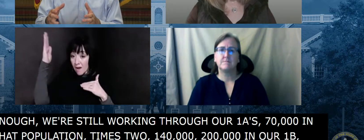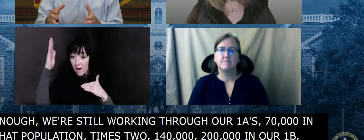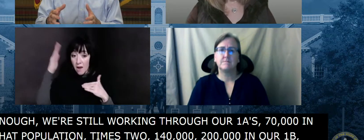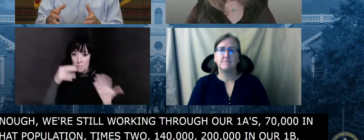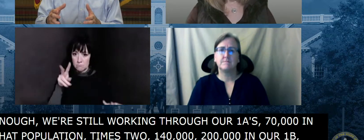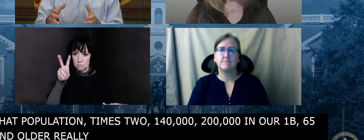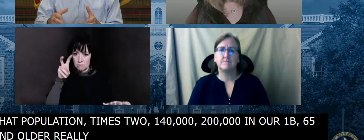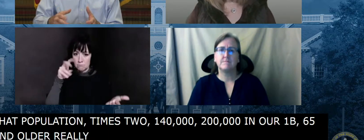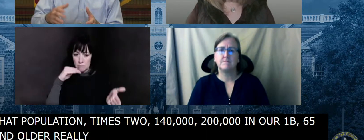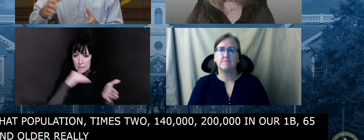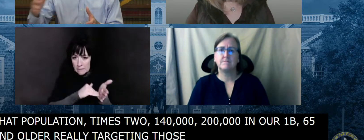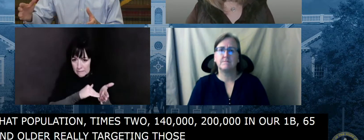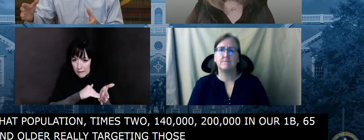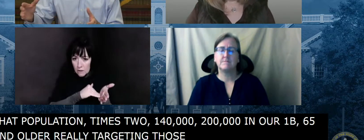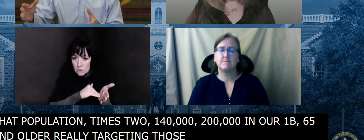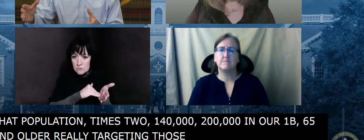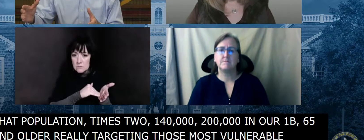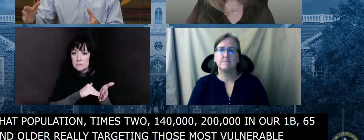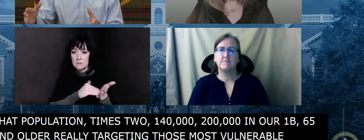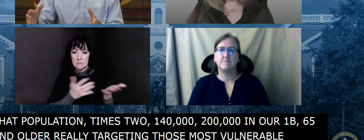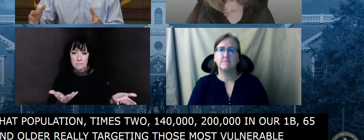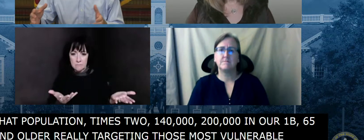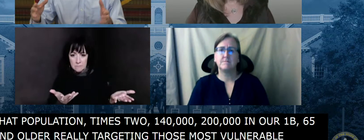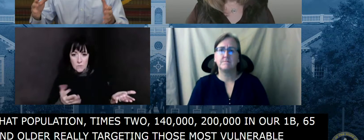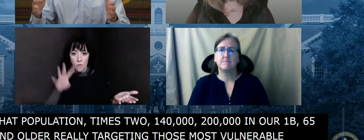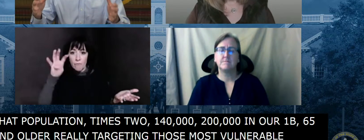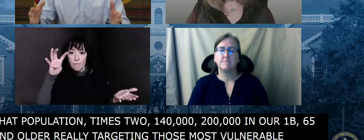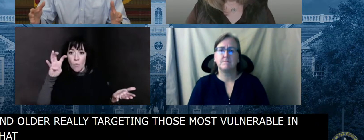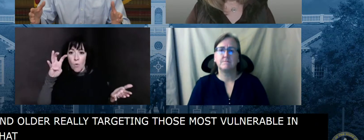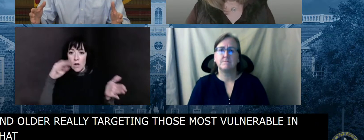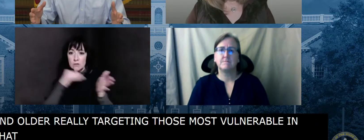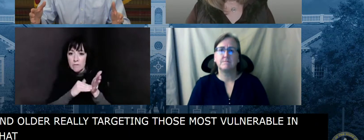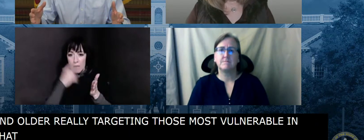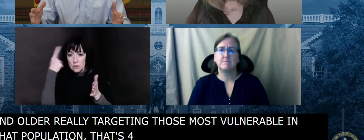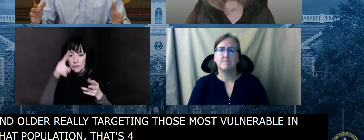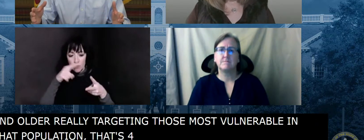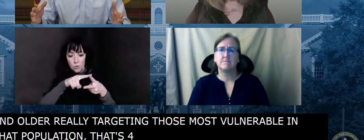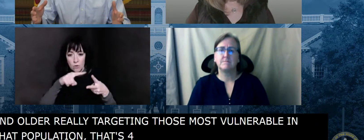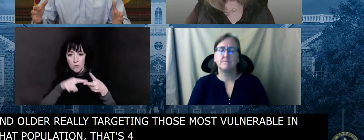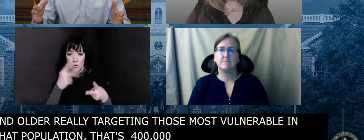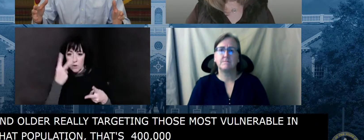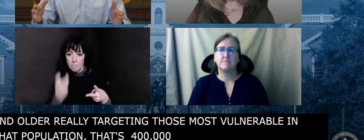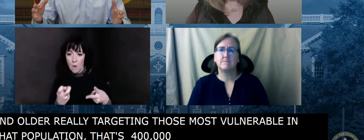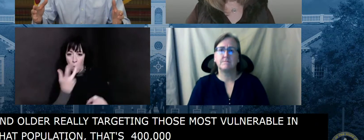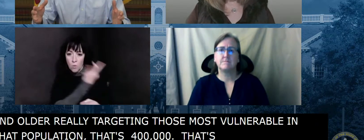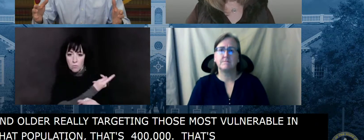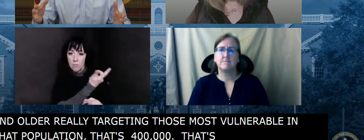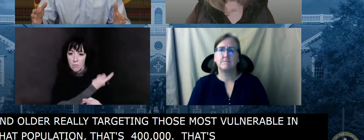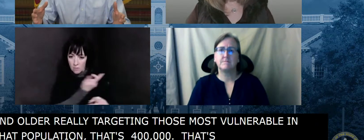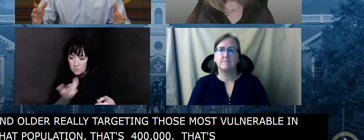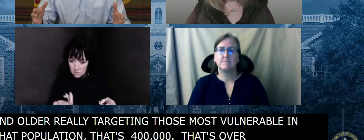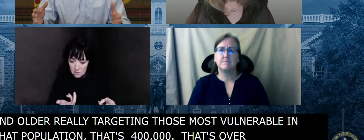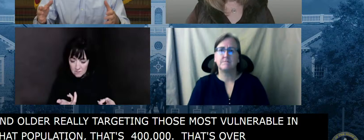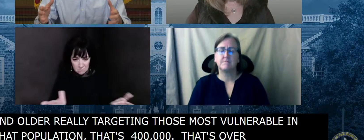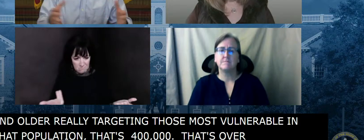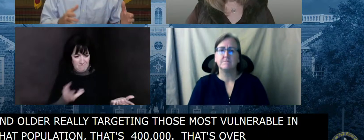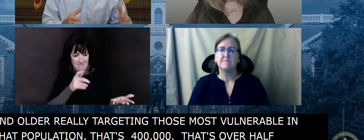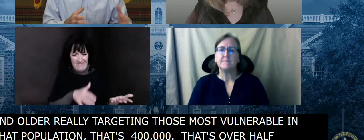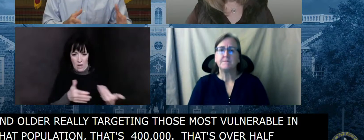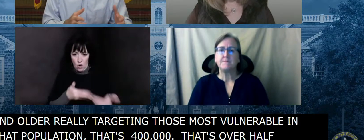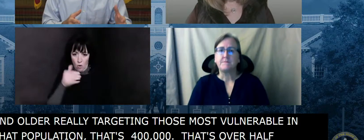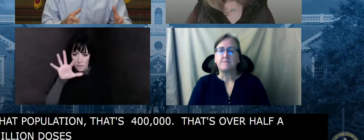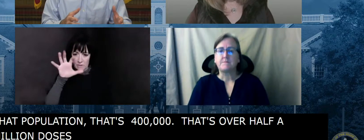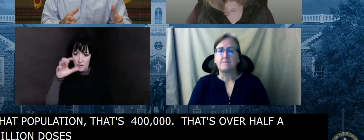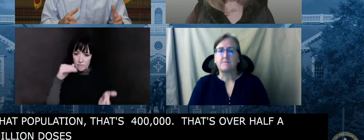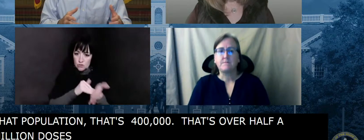vulnerable in that population. That's 400,000. That's over 500,000 doses required. Now we know that some